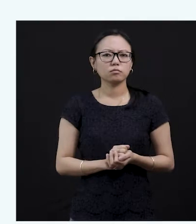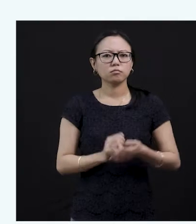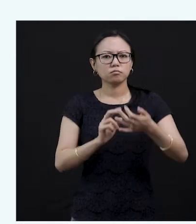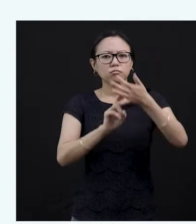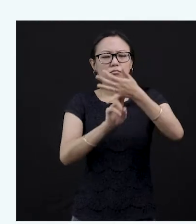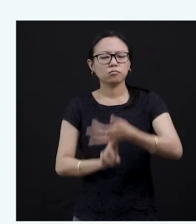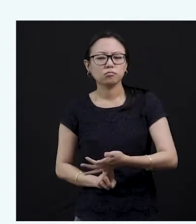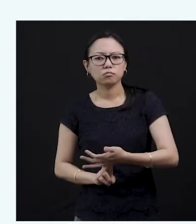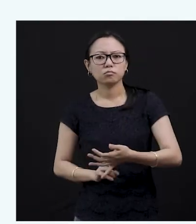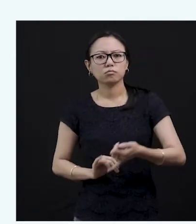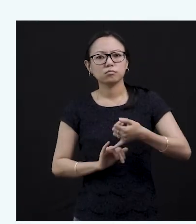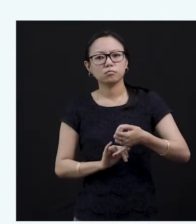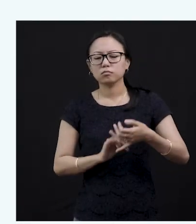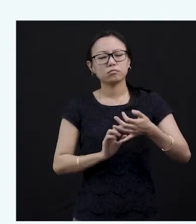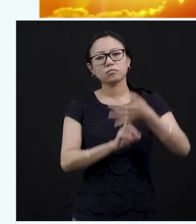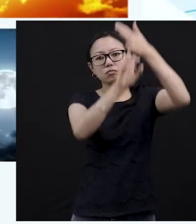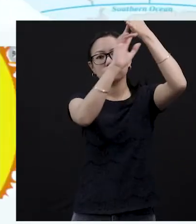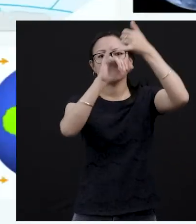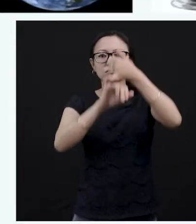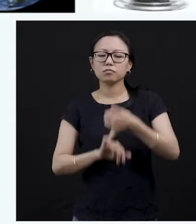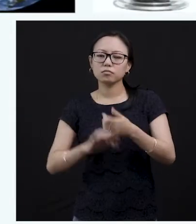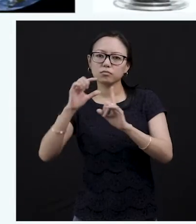oceans and continents.